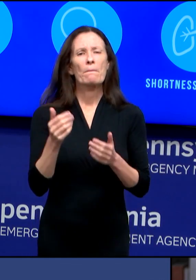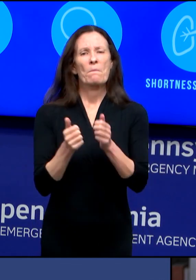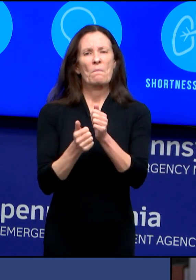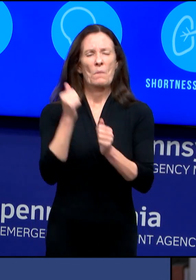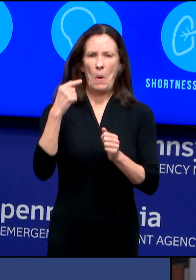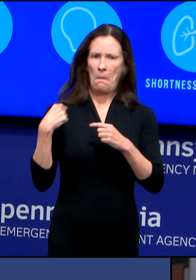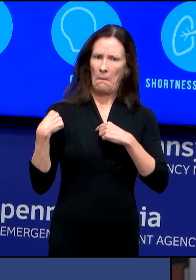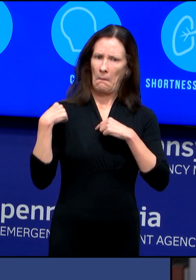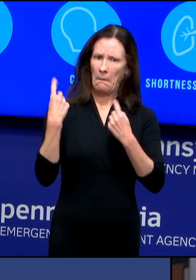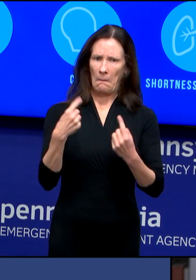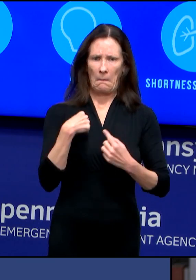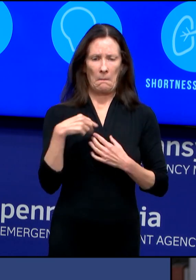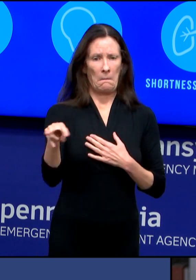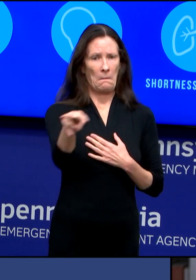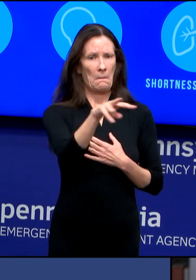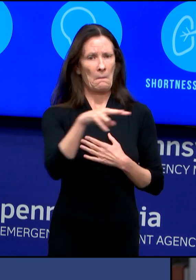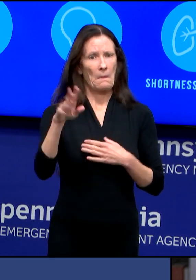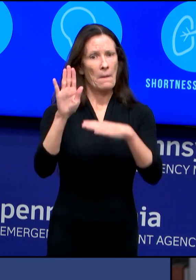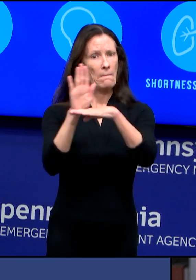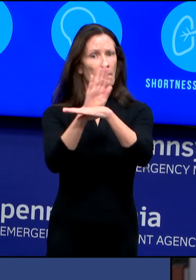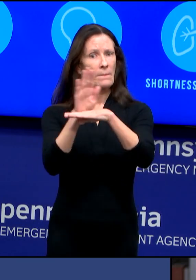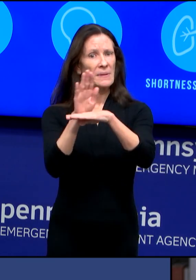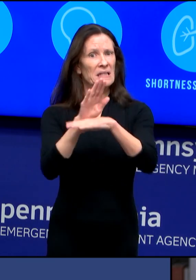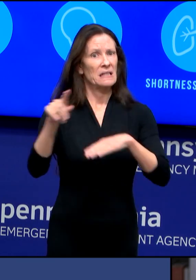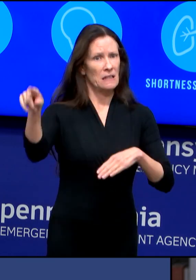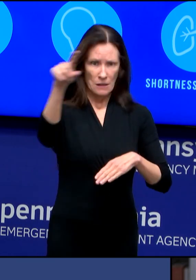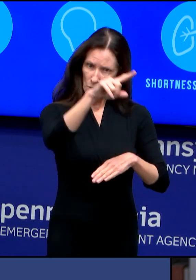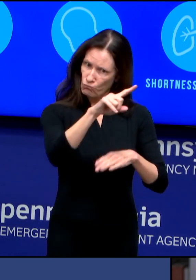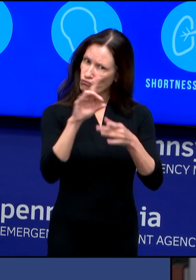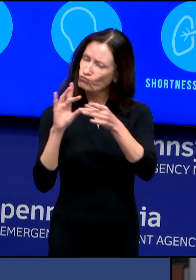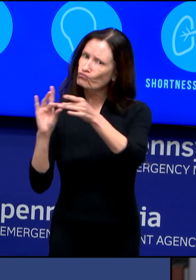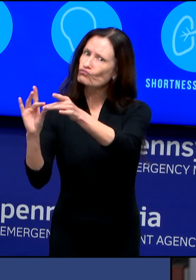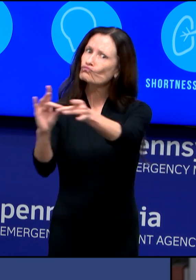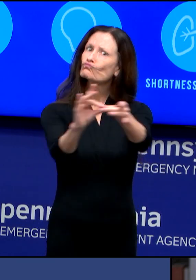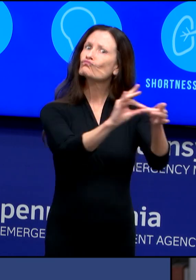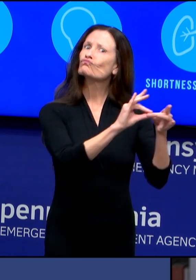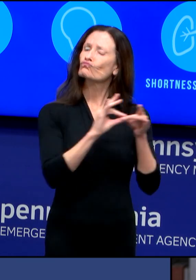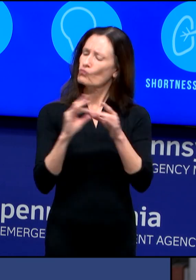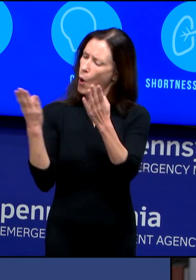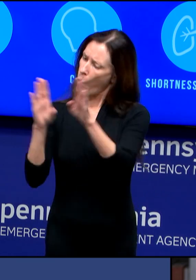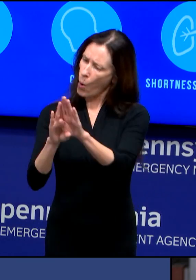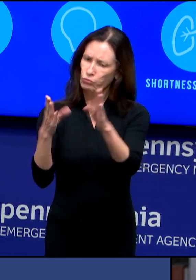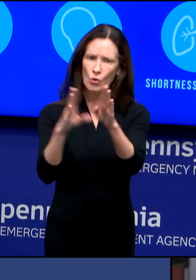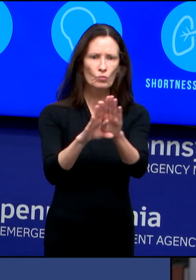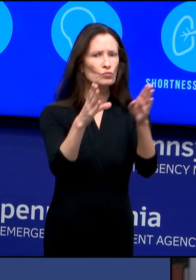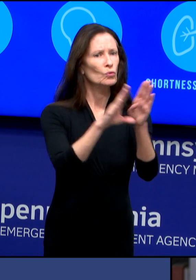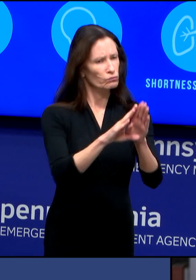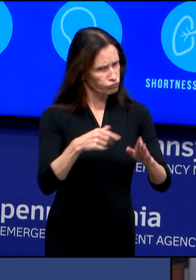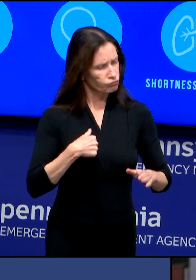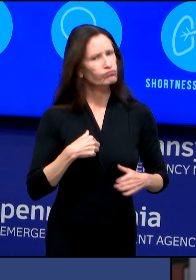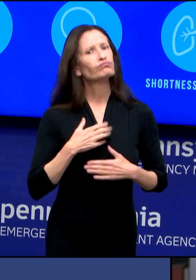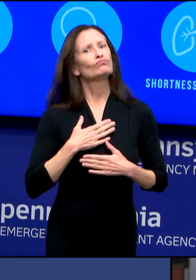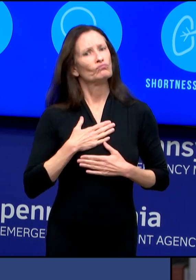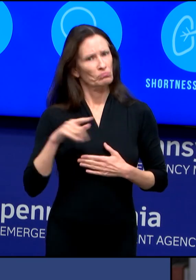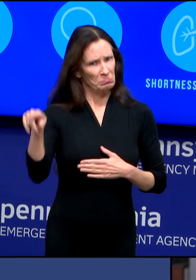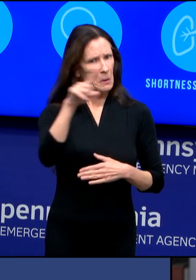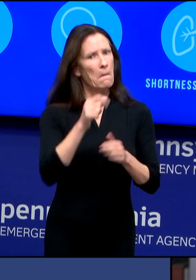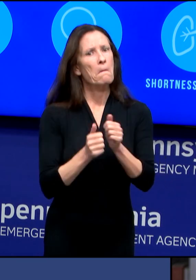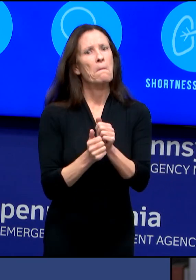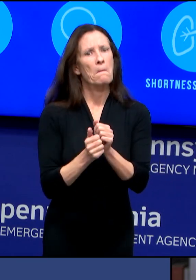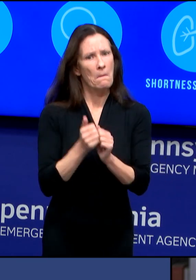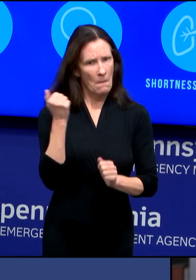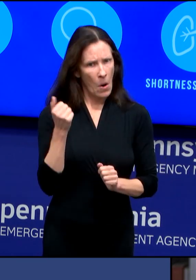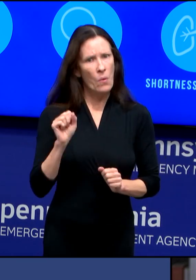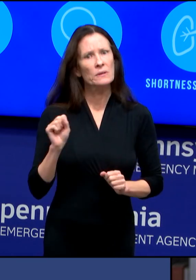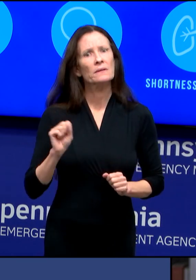Pennsylvania are doing their part voluntarily. So the enforcement for this is that